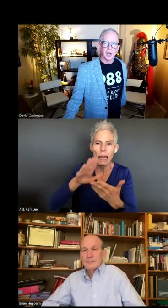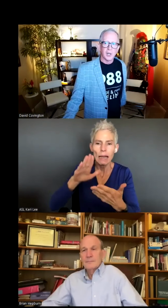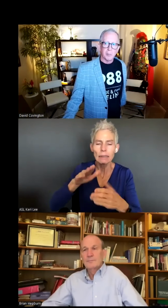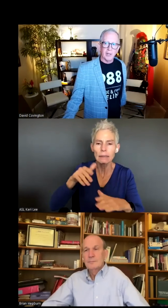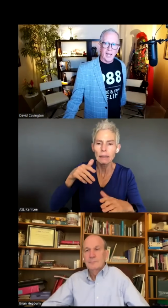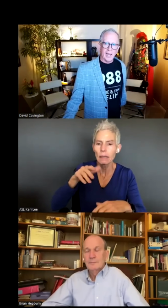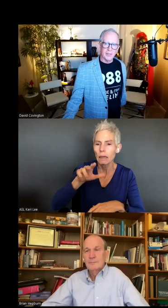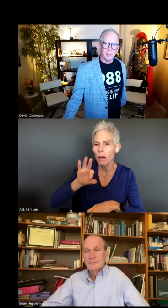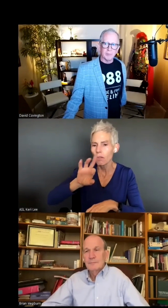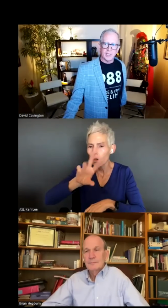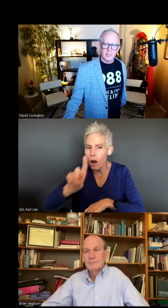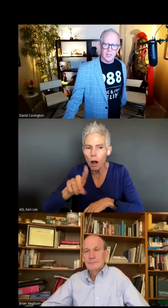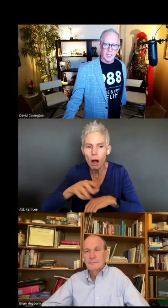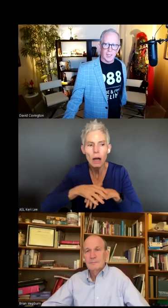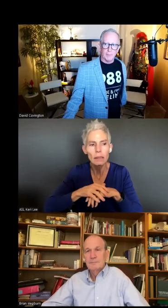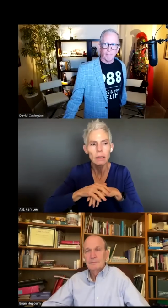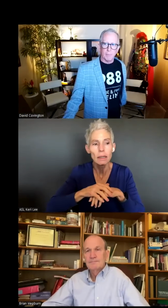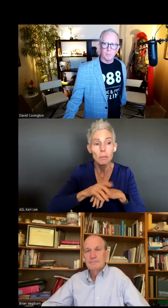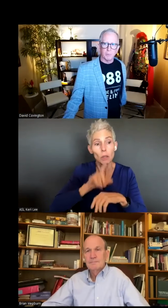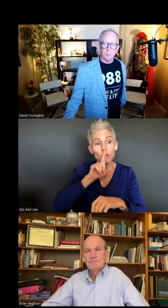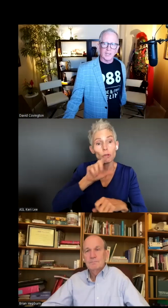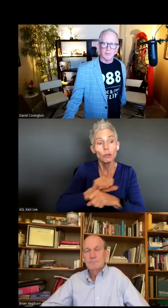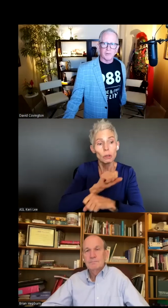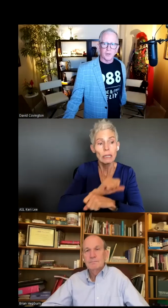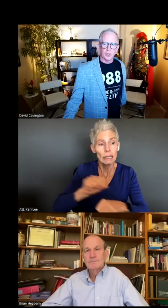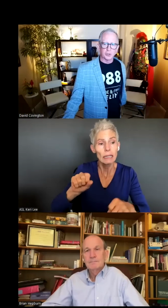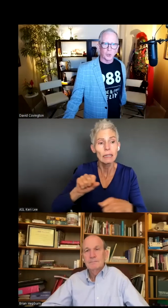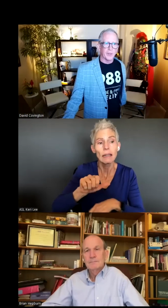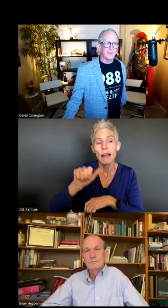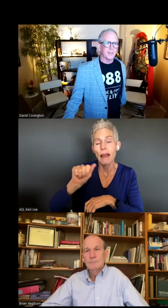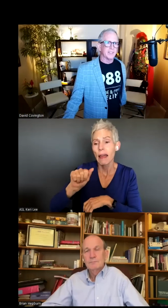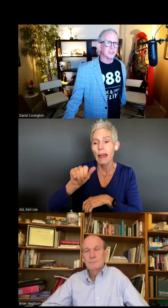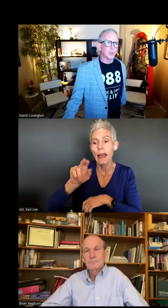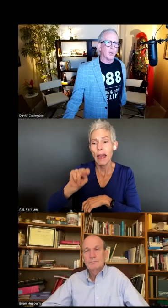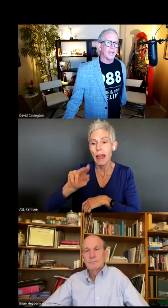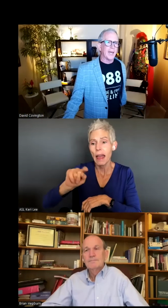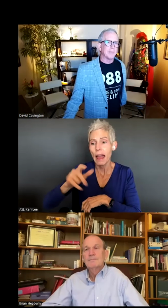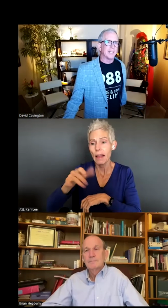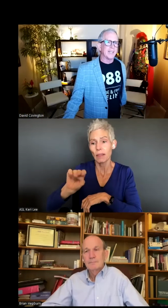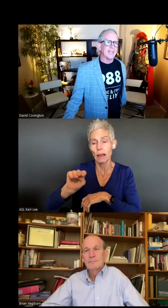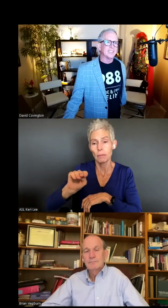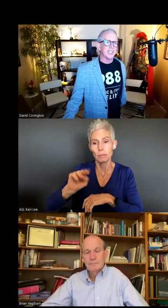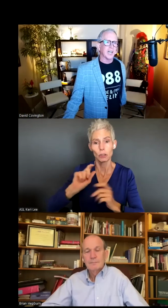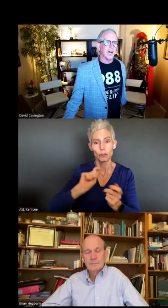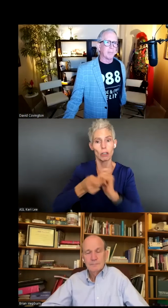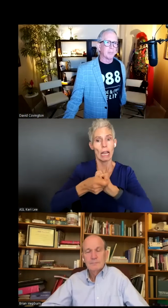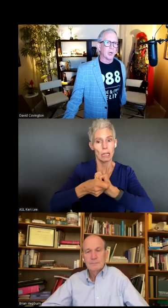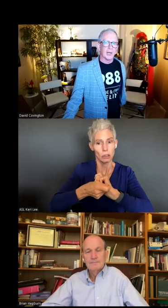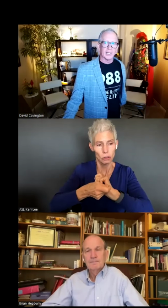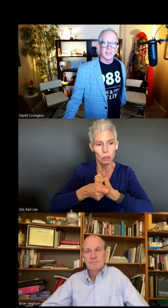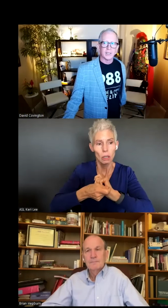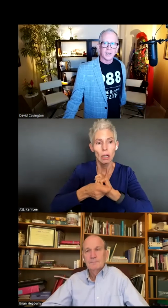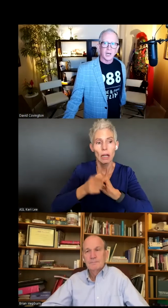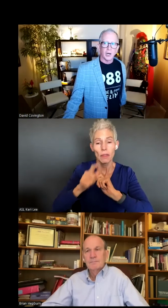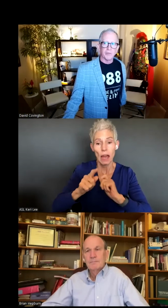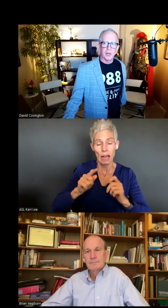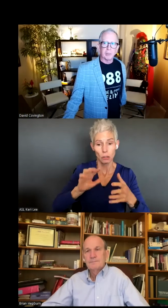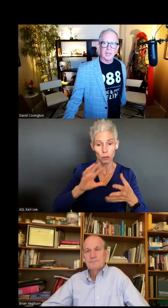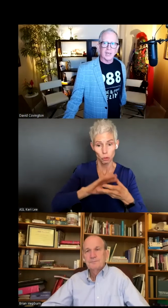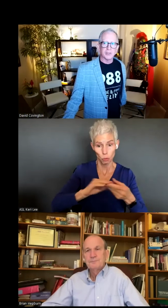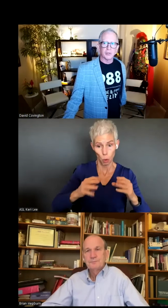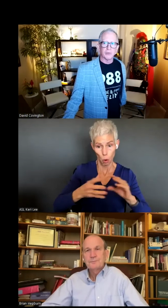procedures. But Anthem did make a reversal. That this story had been inching up, Brian,